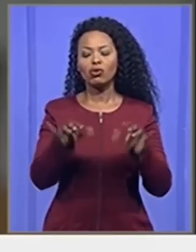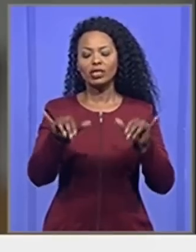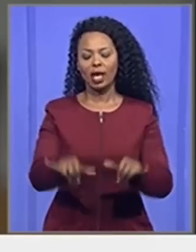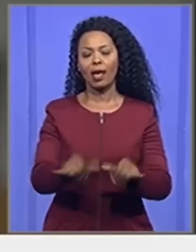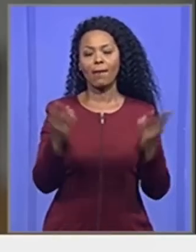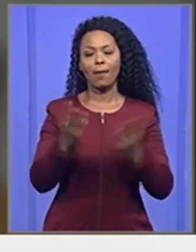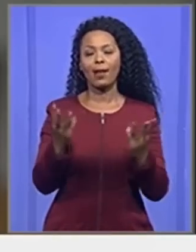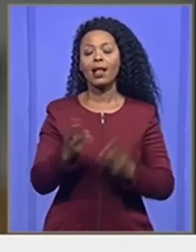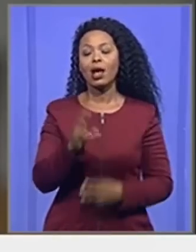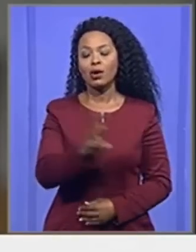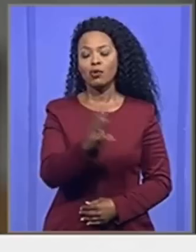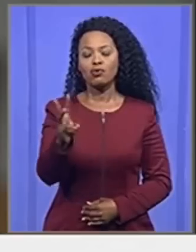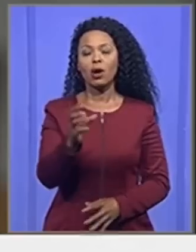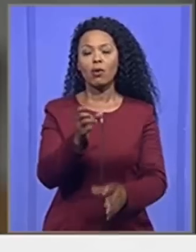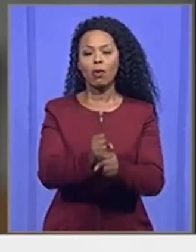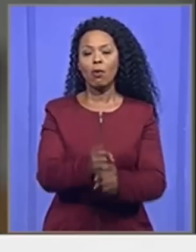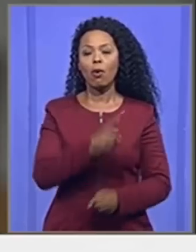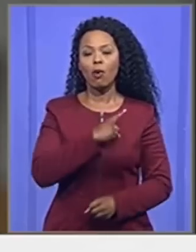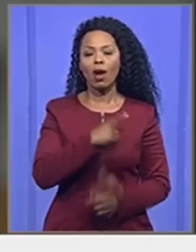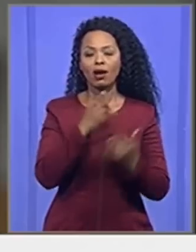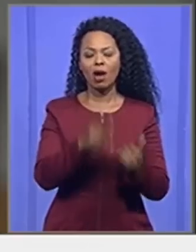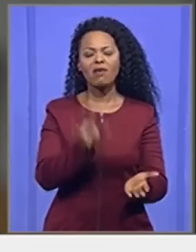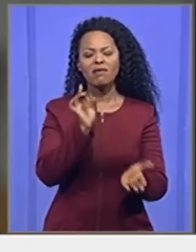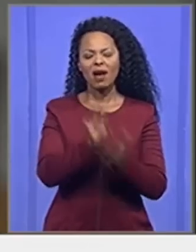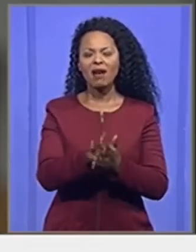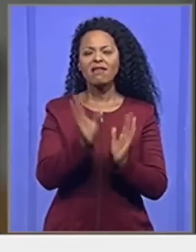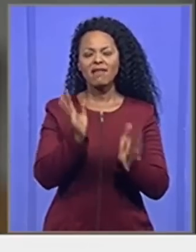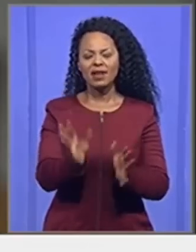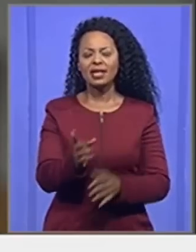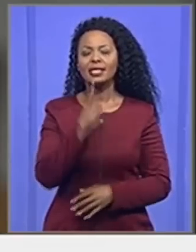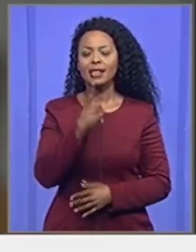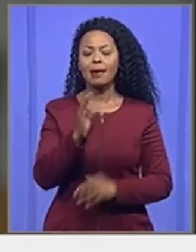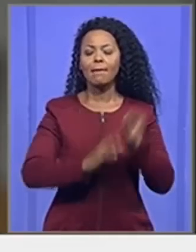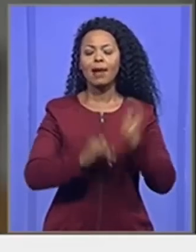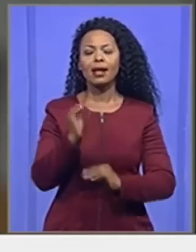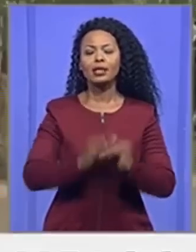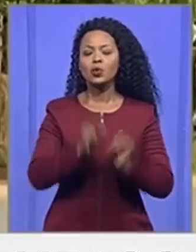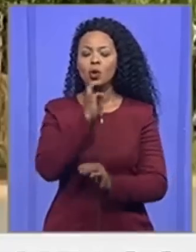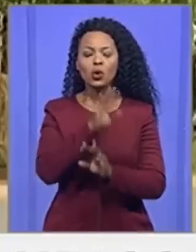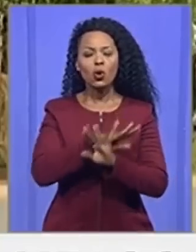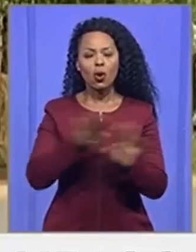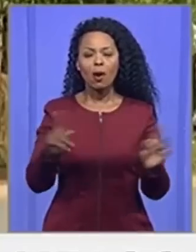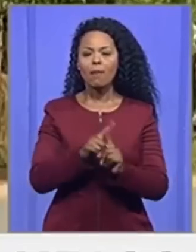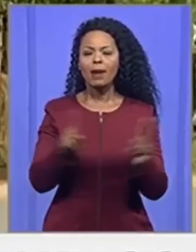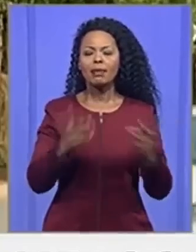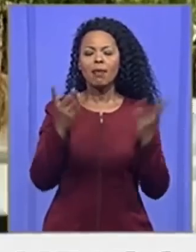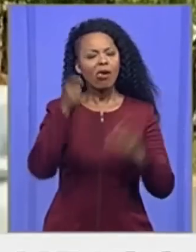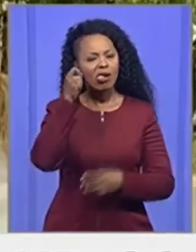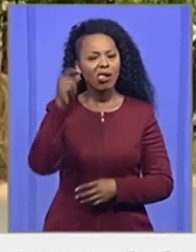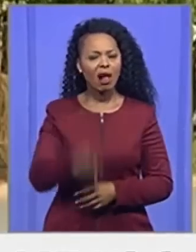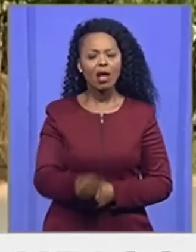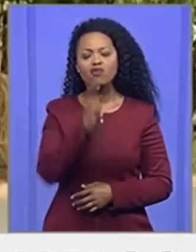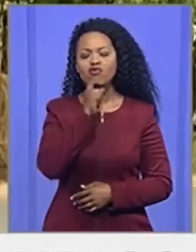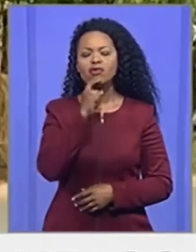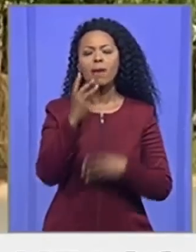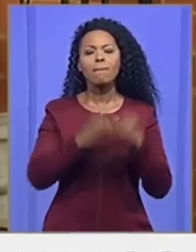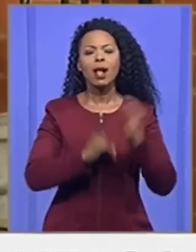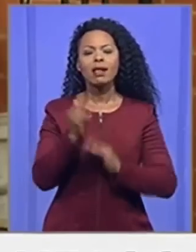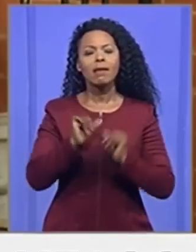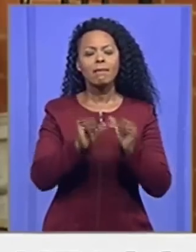because following the eviction process alone is not enough to deter such behavior. Ditoropo di wetswe ke matsapa